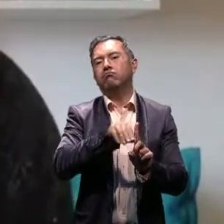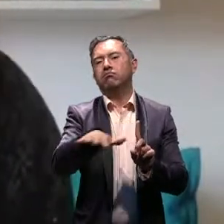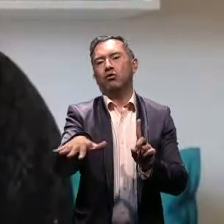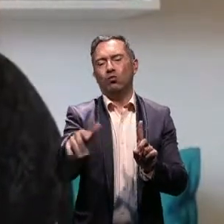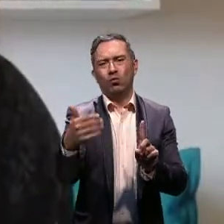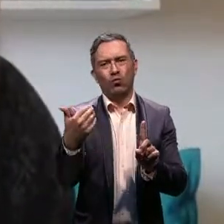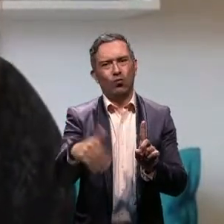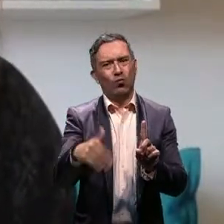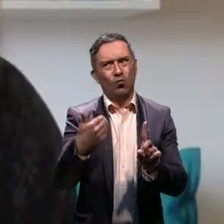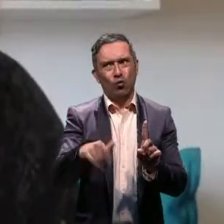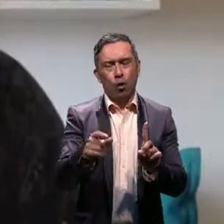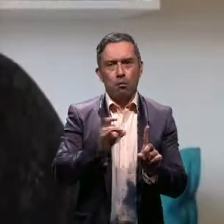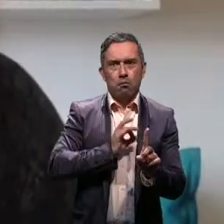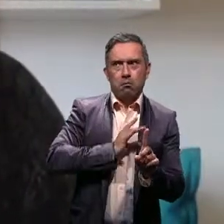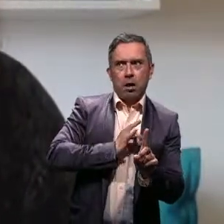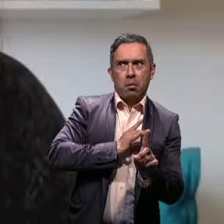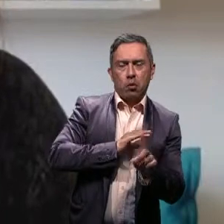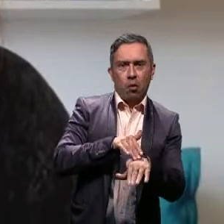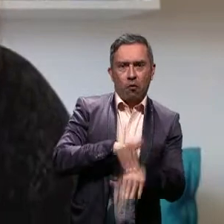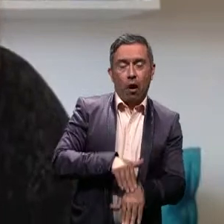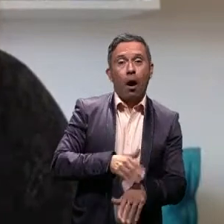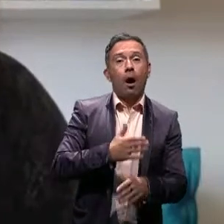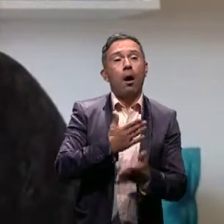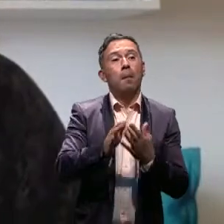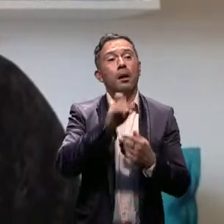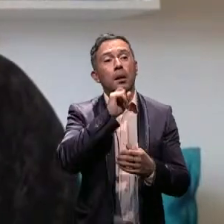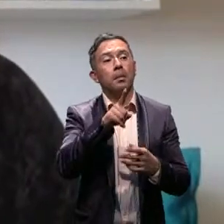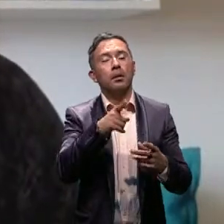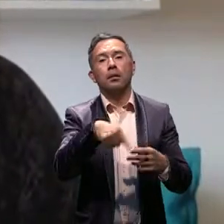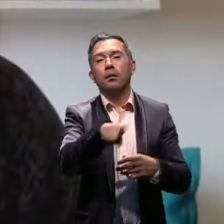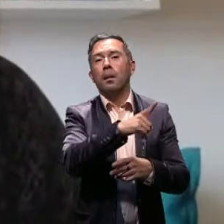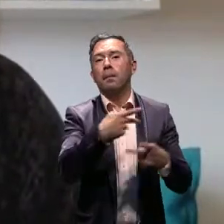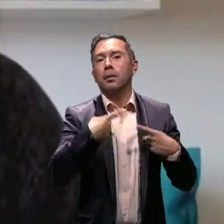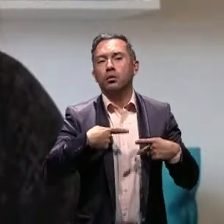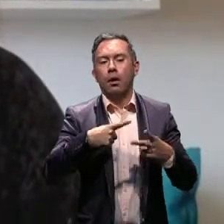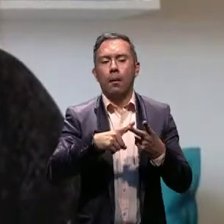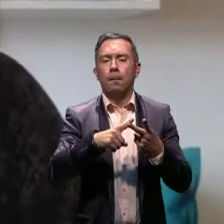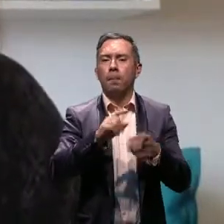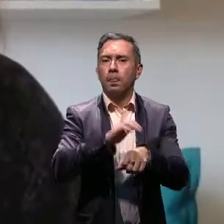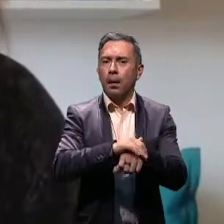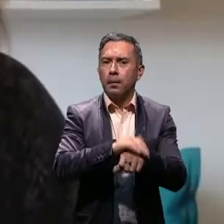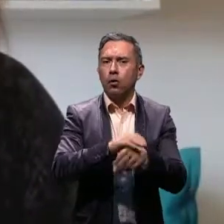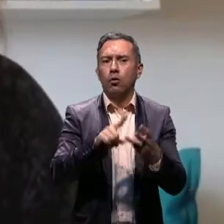US was fundamental, but also that they can be threatened by citizens, friends, be